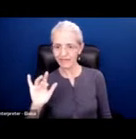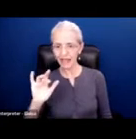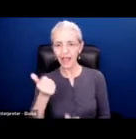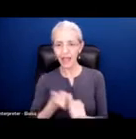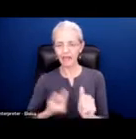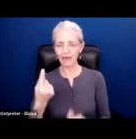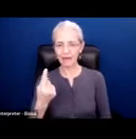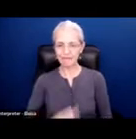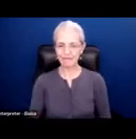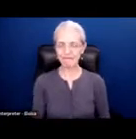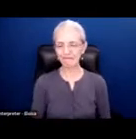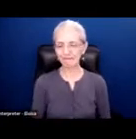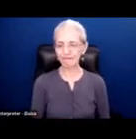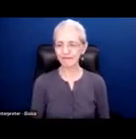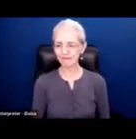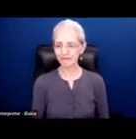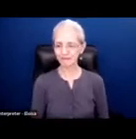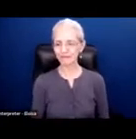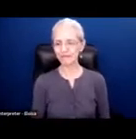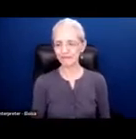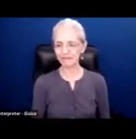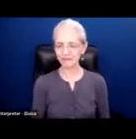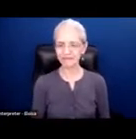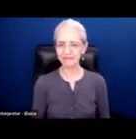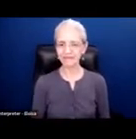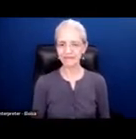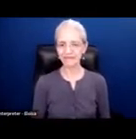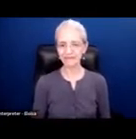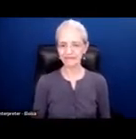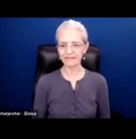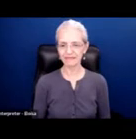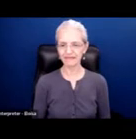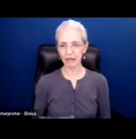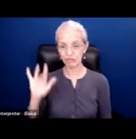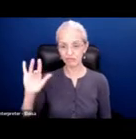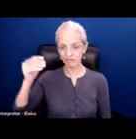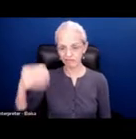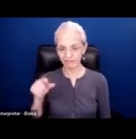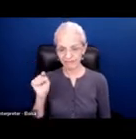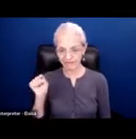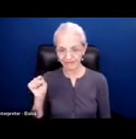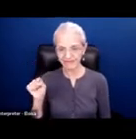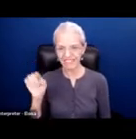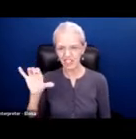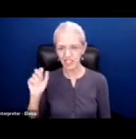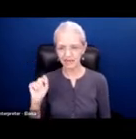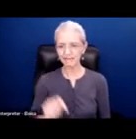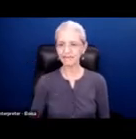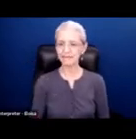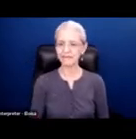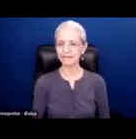everyone in the drop-down menu just above the chat.